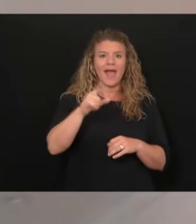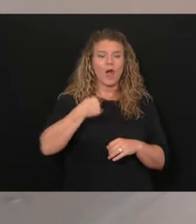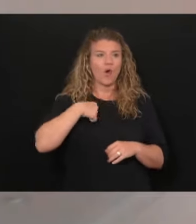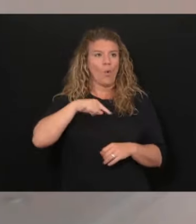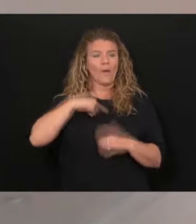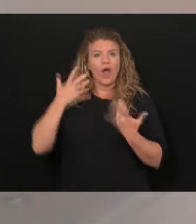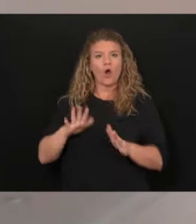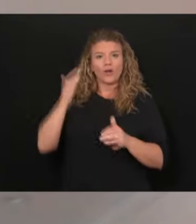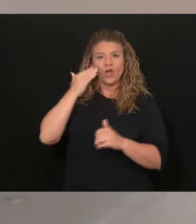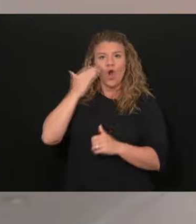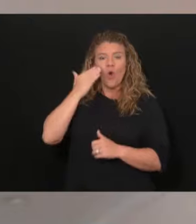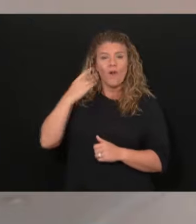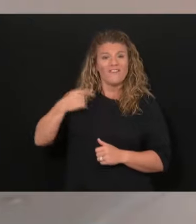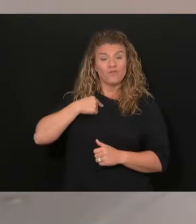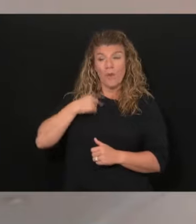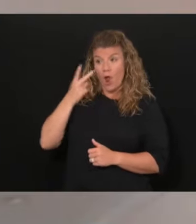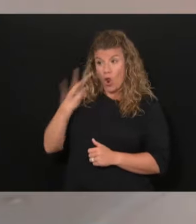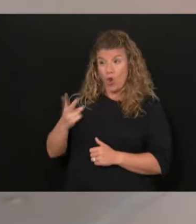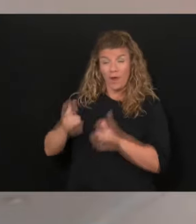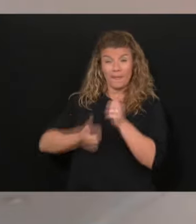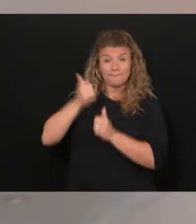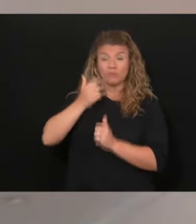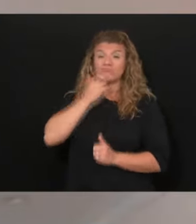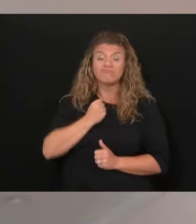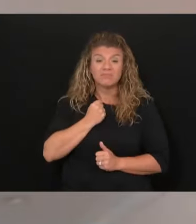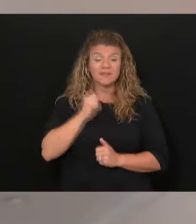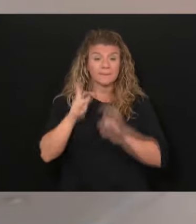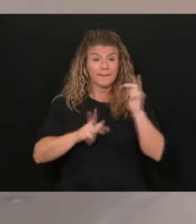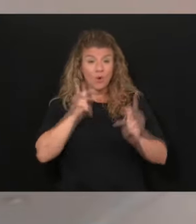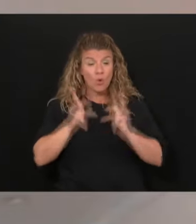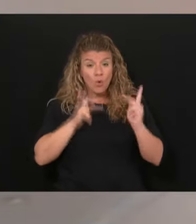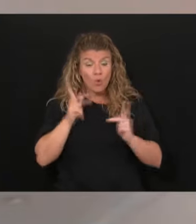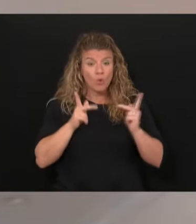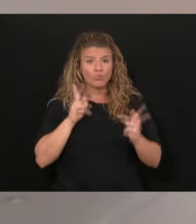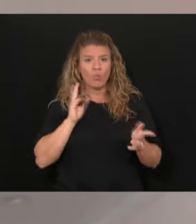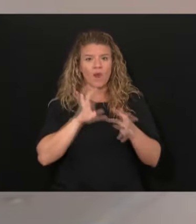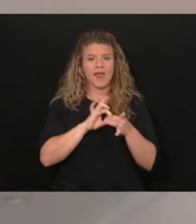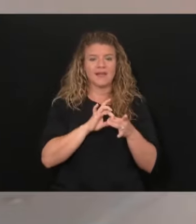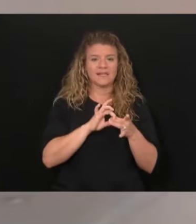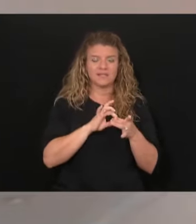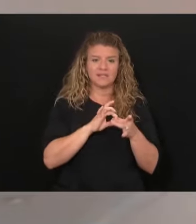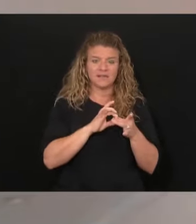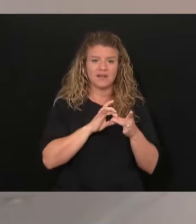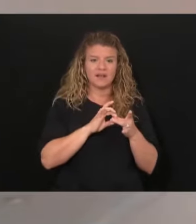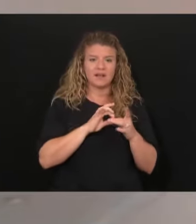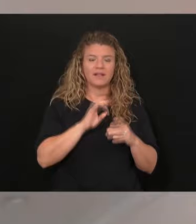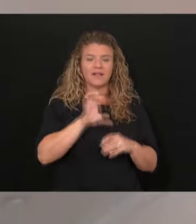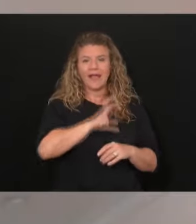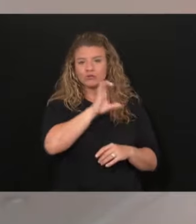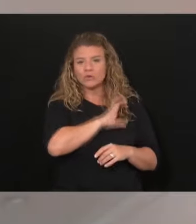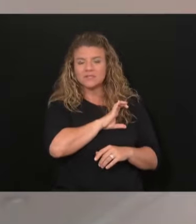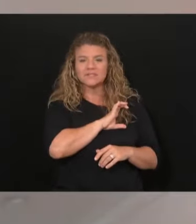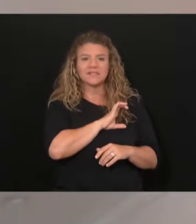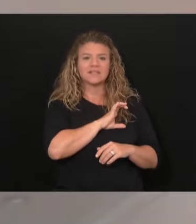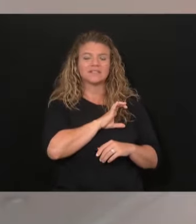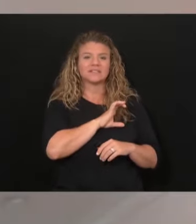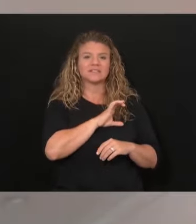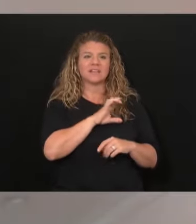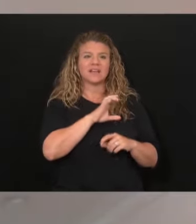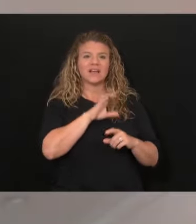know that if we look at the most vulnerable people related to the characteristics of poor